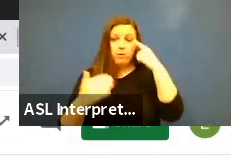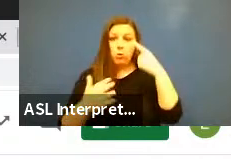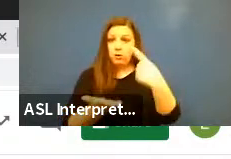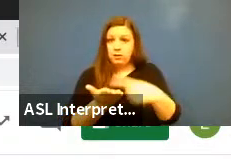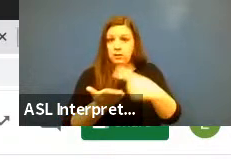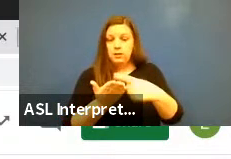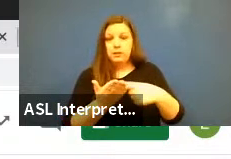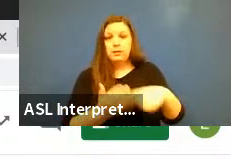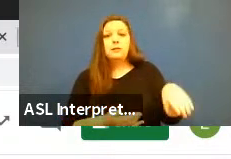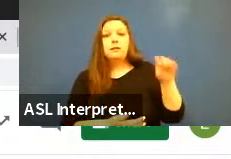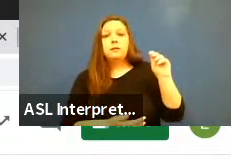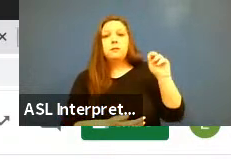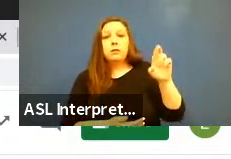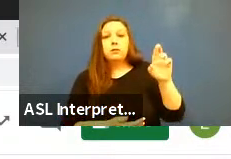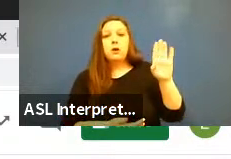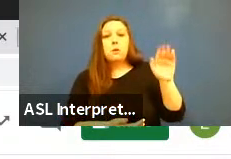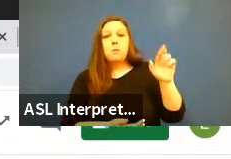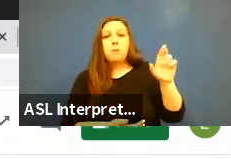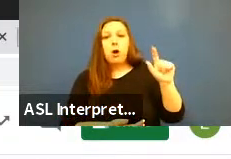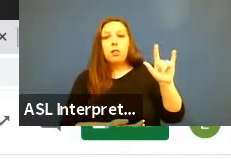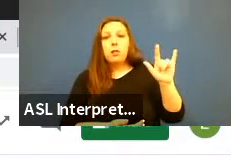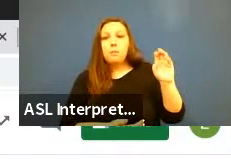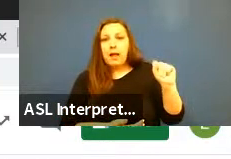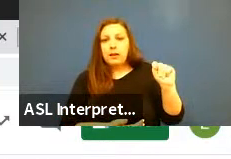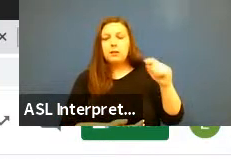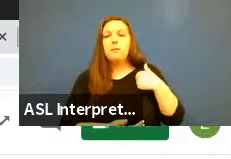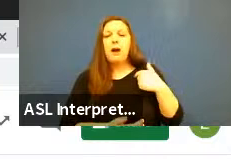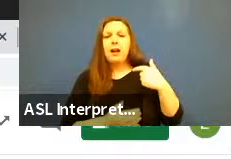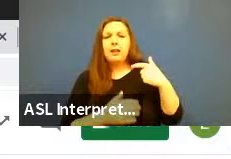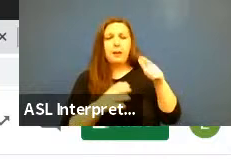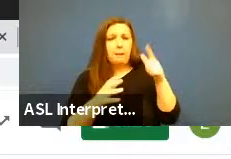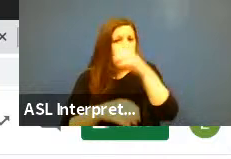missing anything? Or Dr. Thomas or Dr. Maddox?